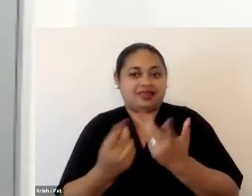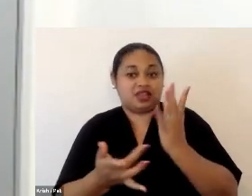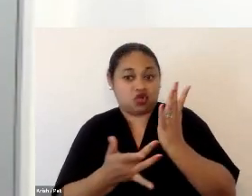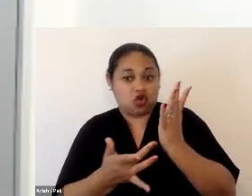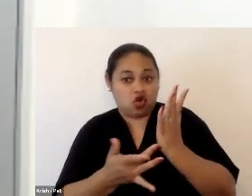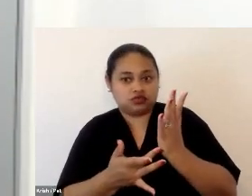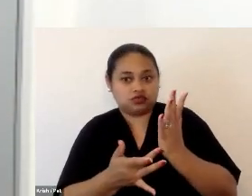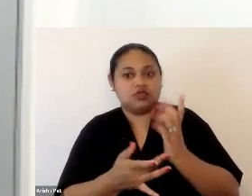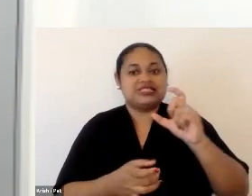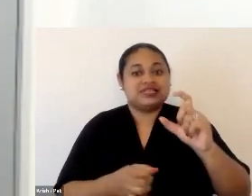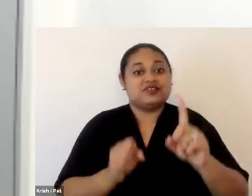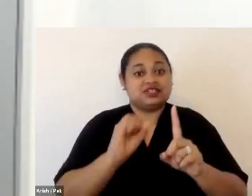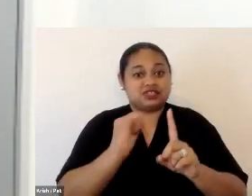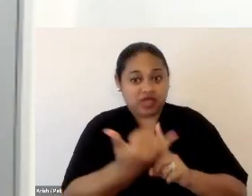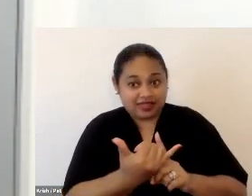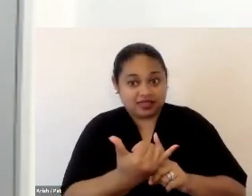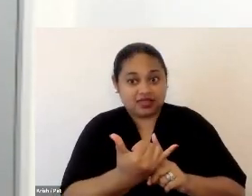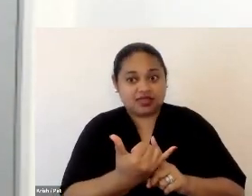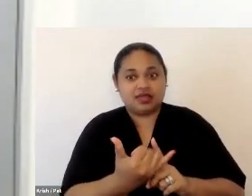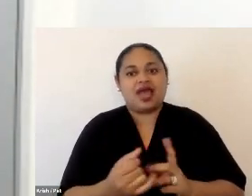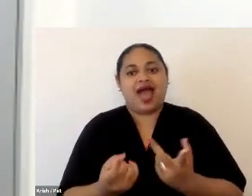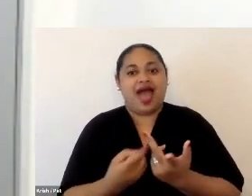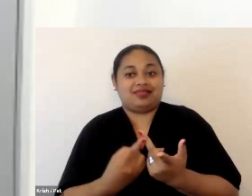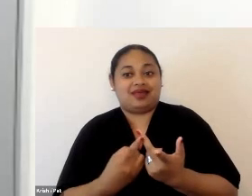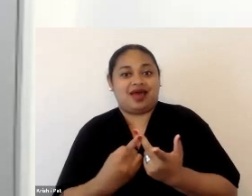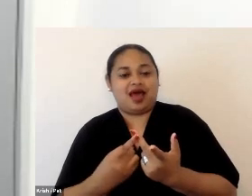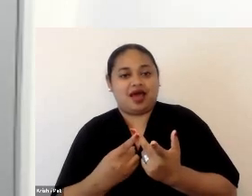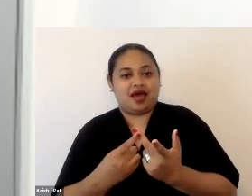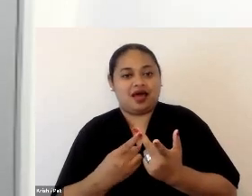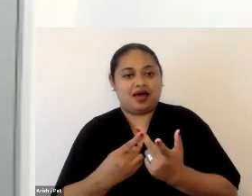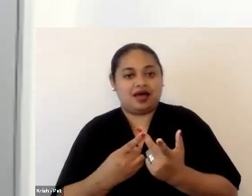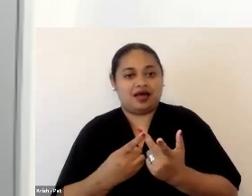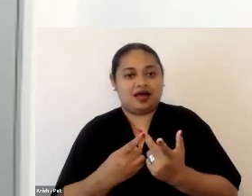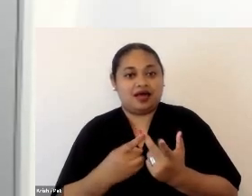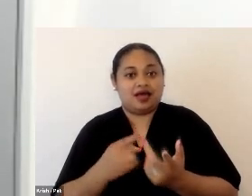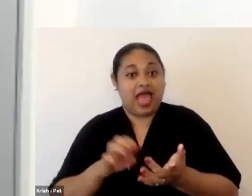civil society, and academia in Australia